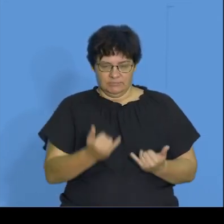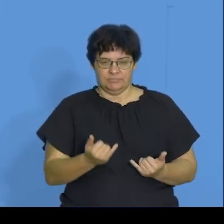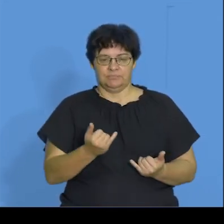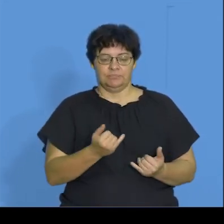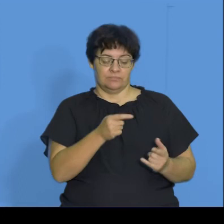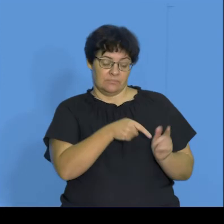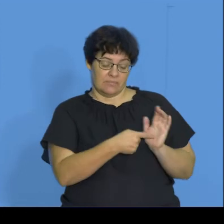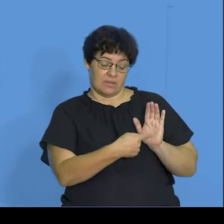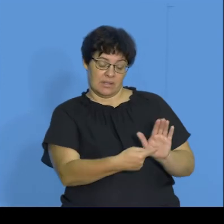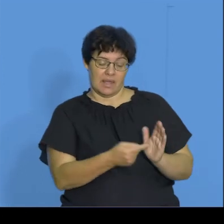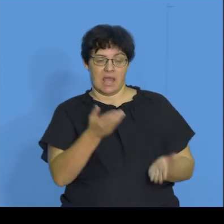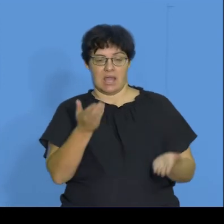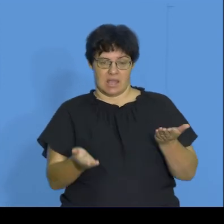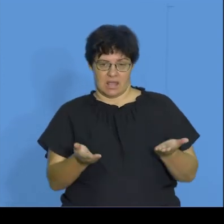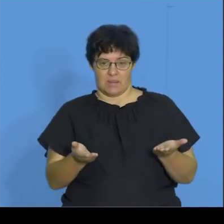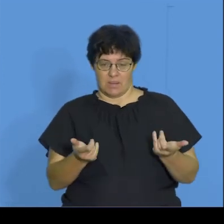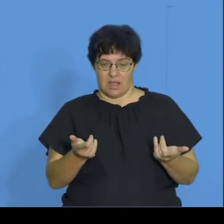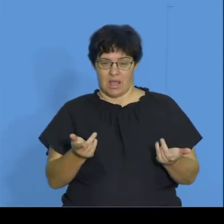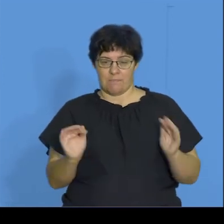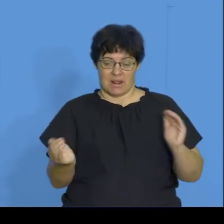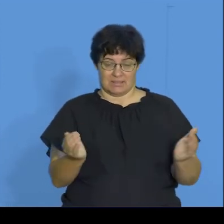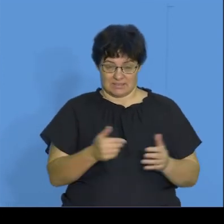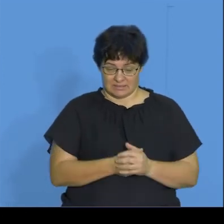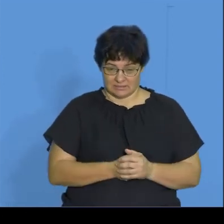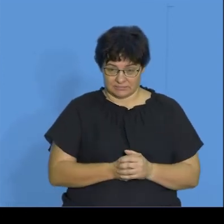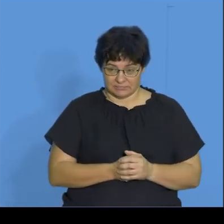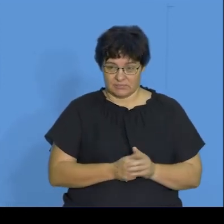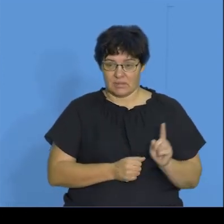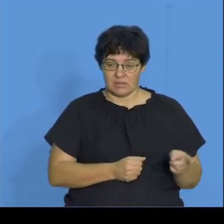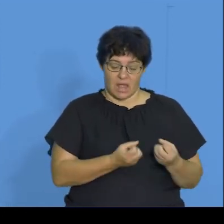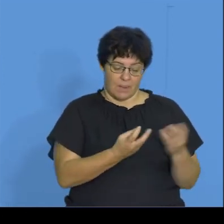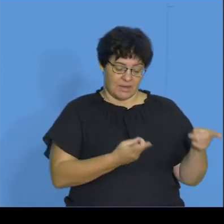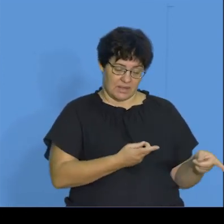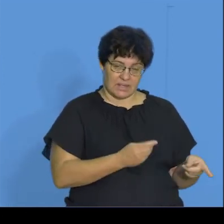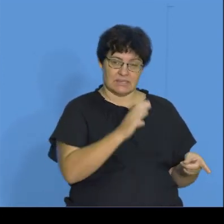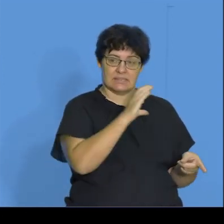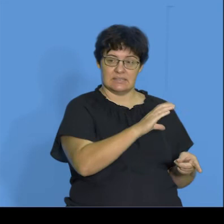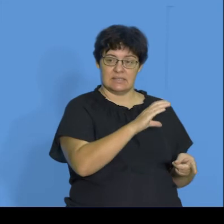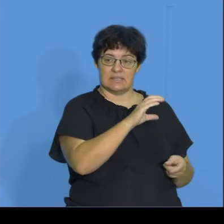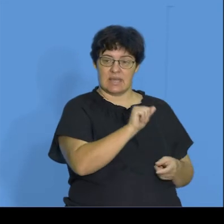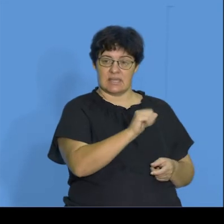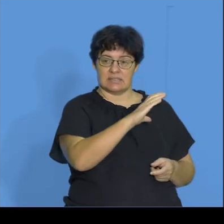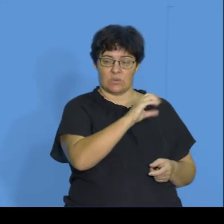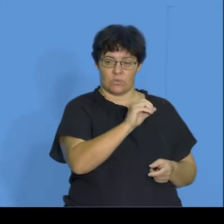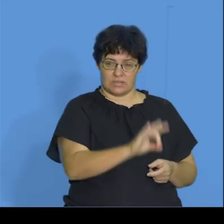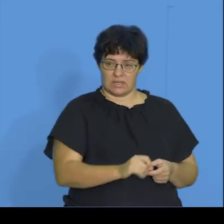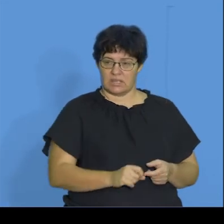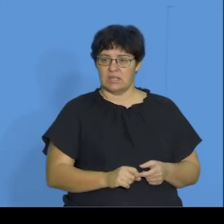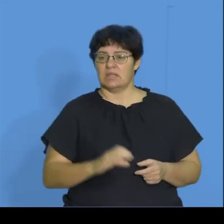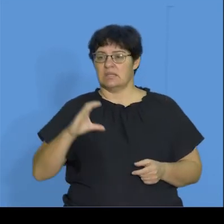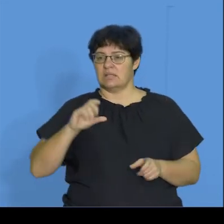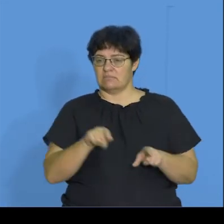reaction. How many atoms of calcium do we have on the left? It's 1, 1. Carbon, it's 1 on the